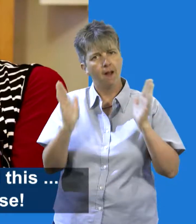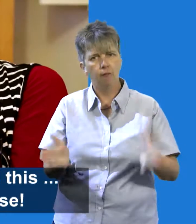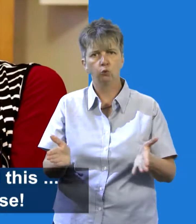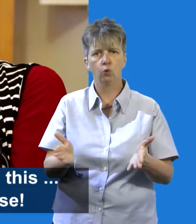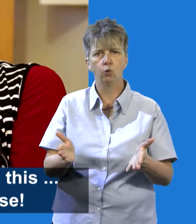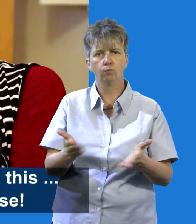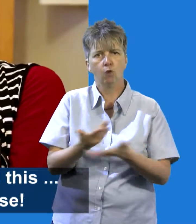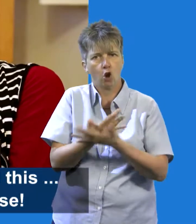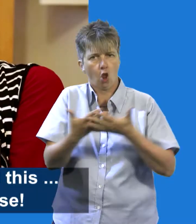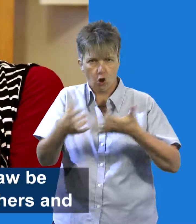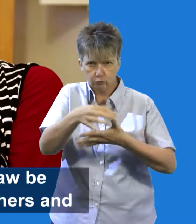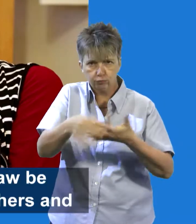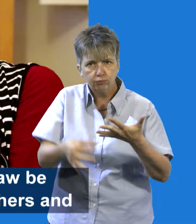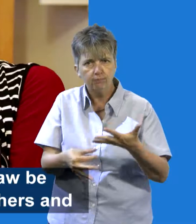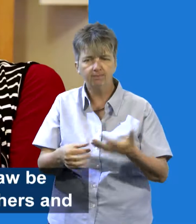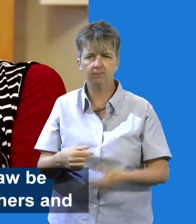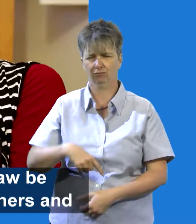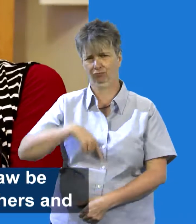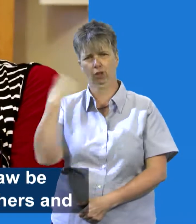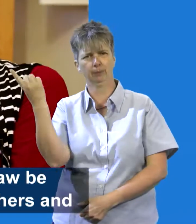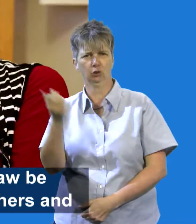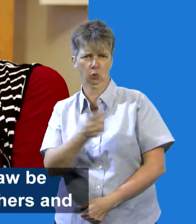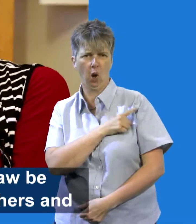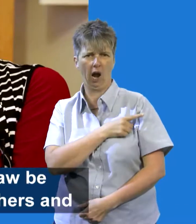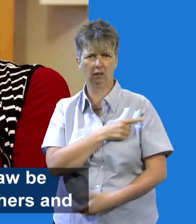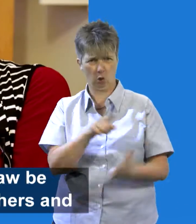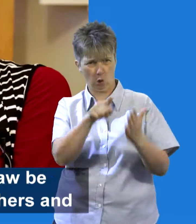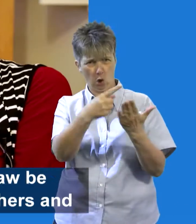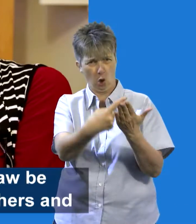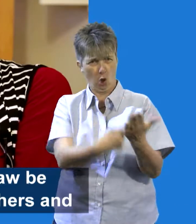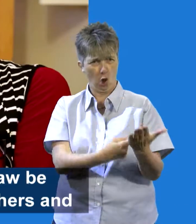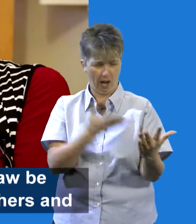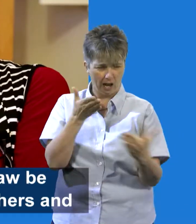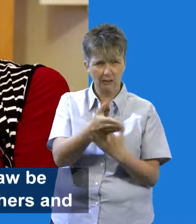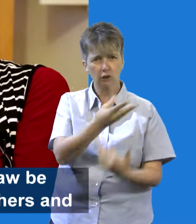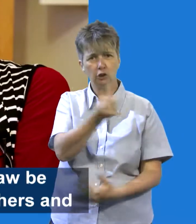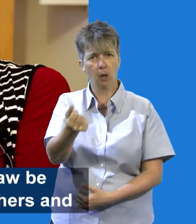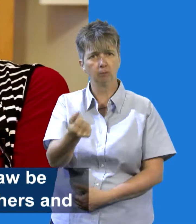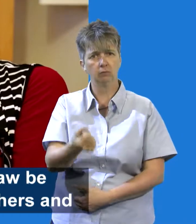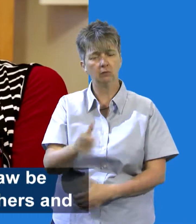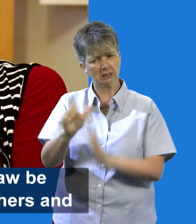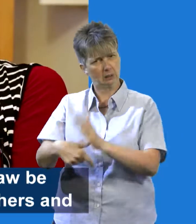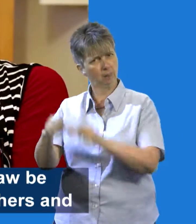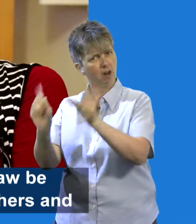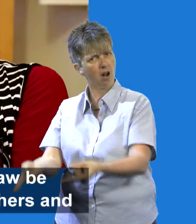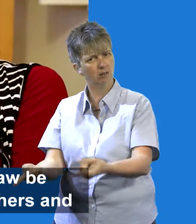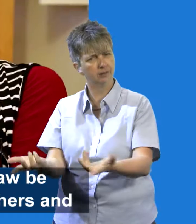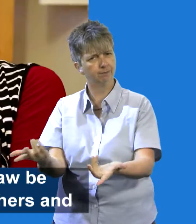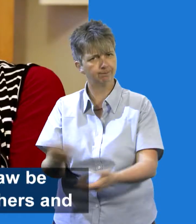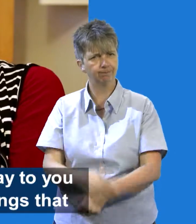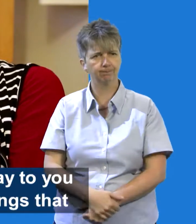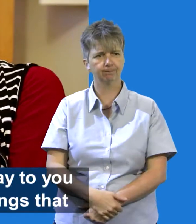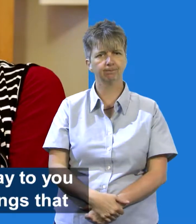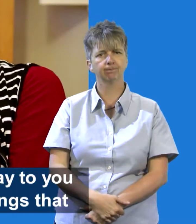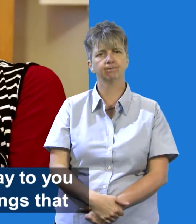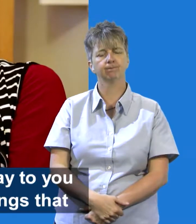go to law, it's a nonsense. Why should the law be accessible to some and not to